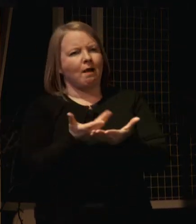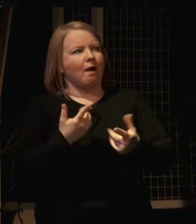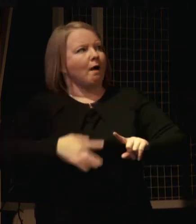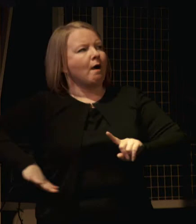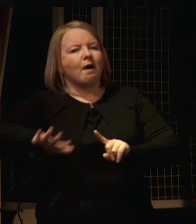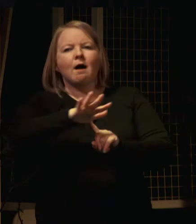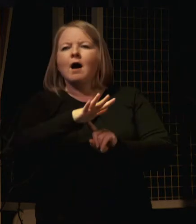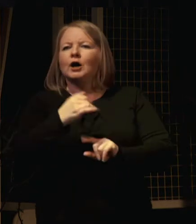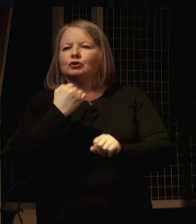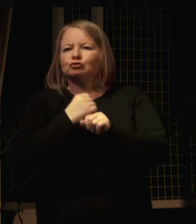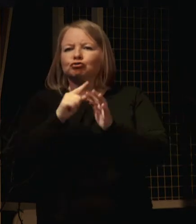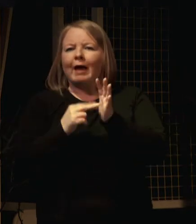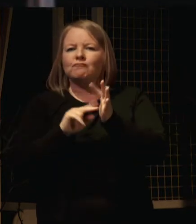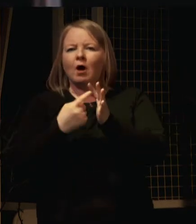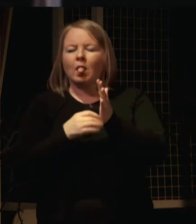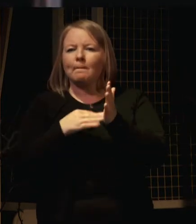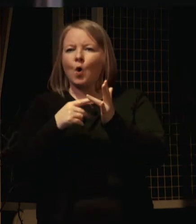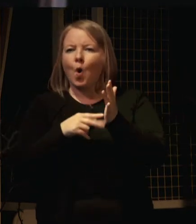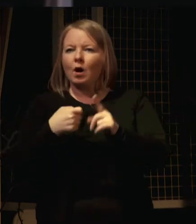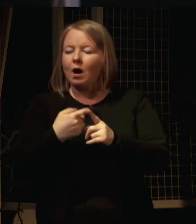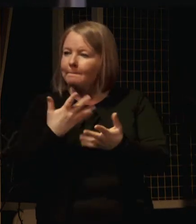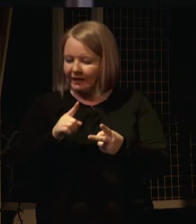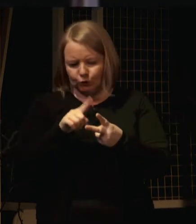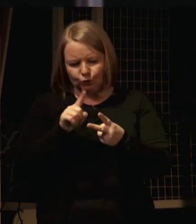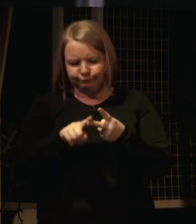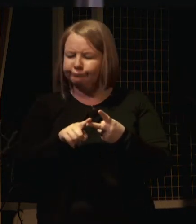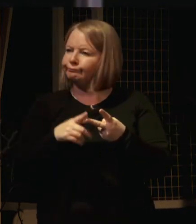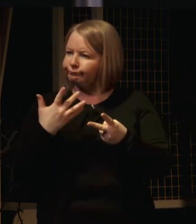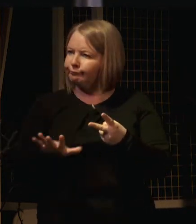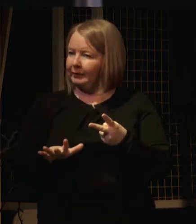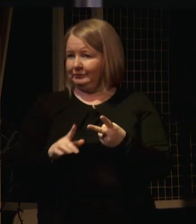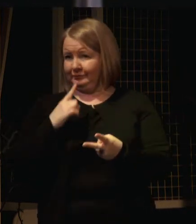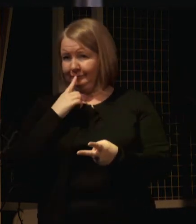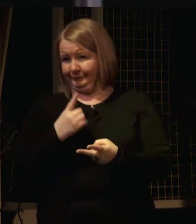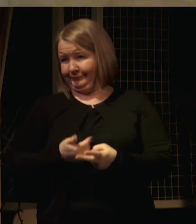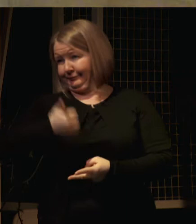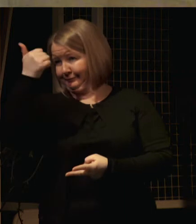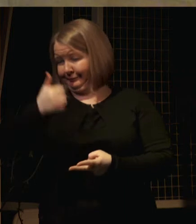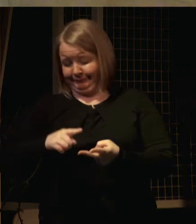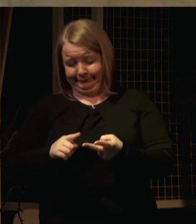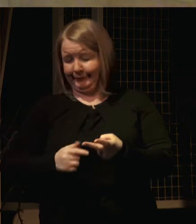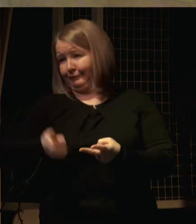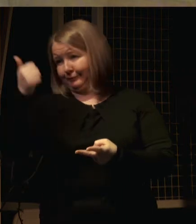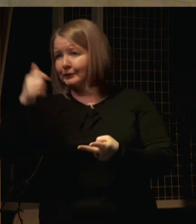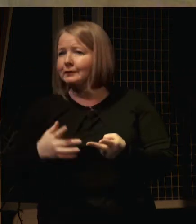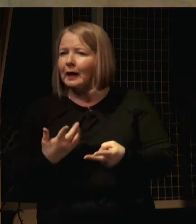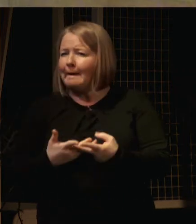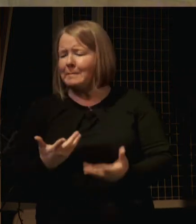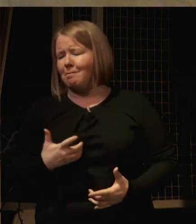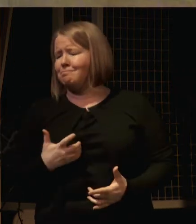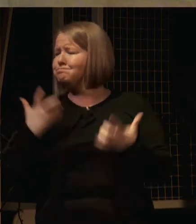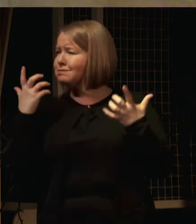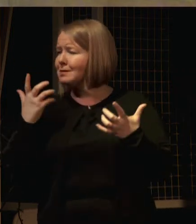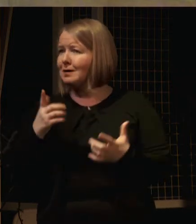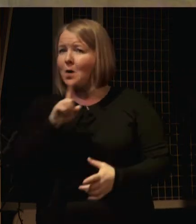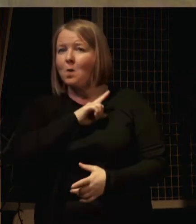general, General Monk, to sort us out. Monk actually gave us 2 chances, and both times we told him to sling his hook. He must have been raging, because after